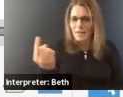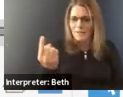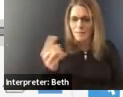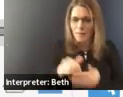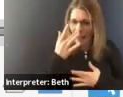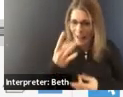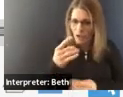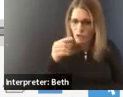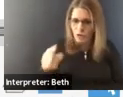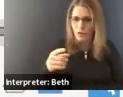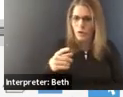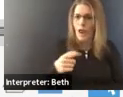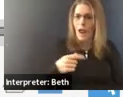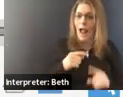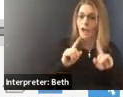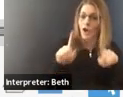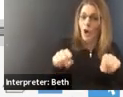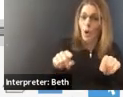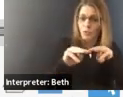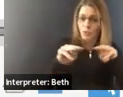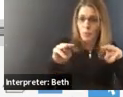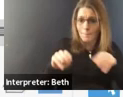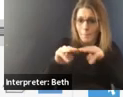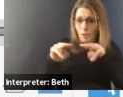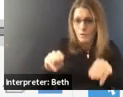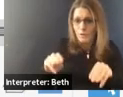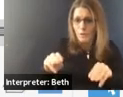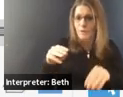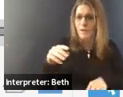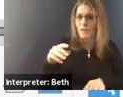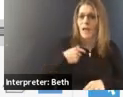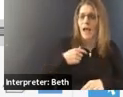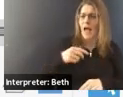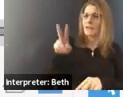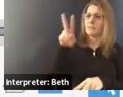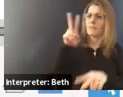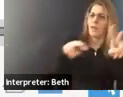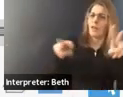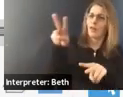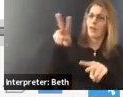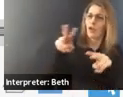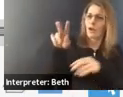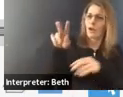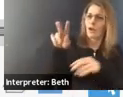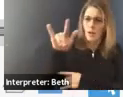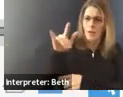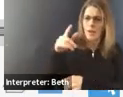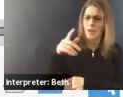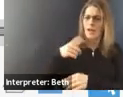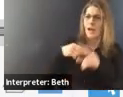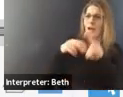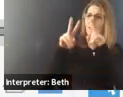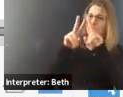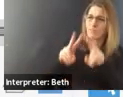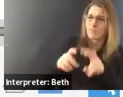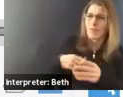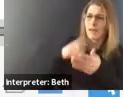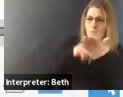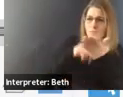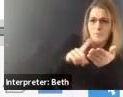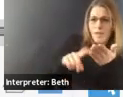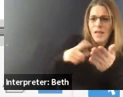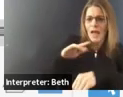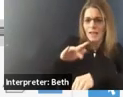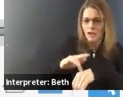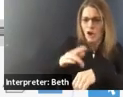study the planes and I'll touch them and I'll look at them and you're like, wow, that's fascinating. Like, how did they do that? How did they form the metal that way,